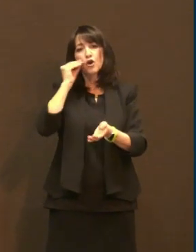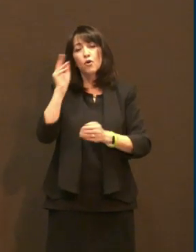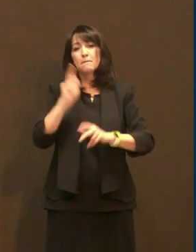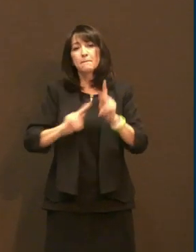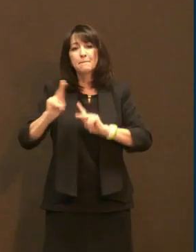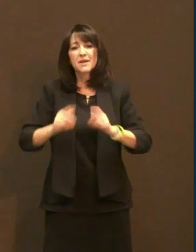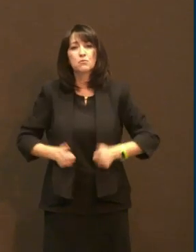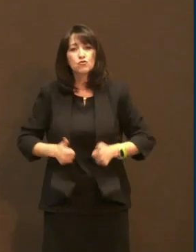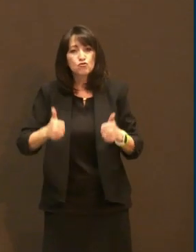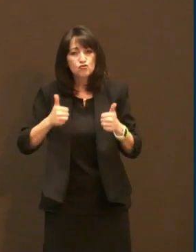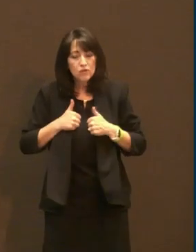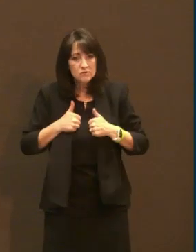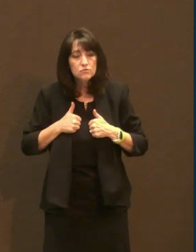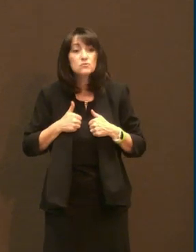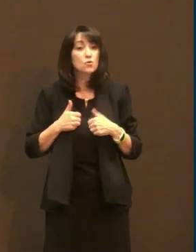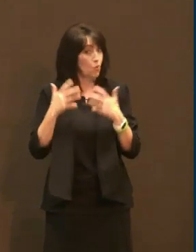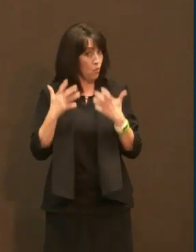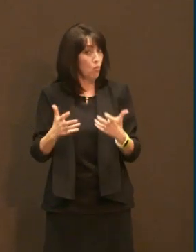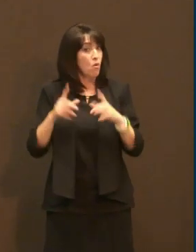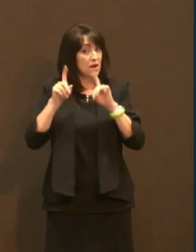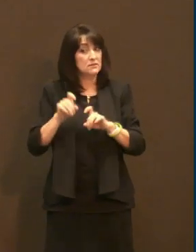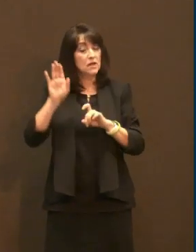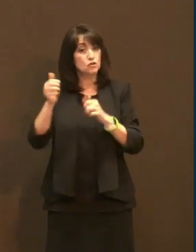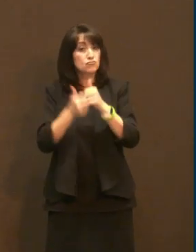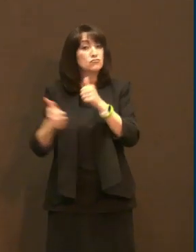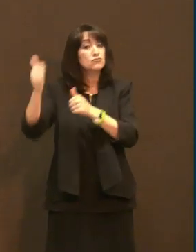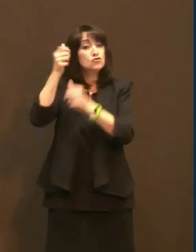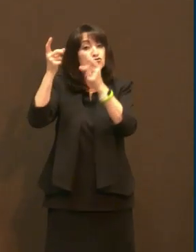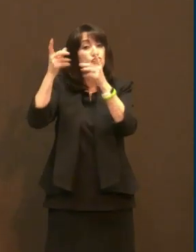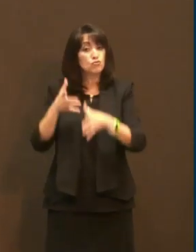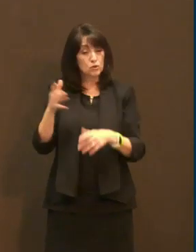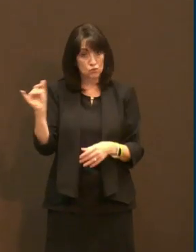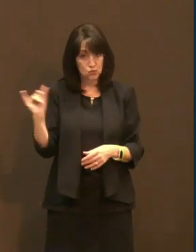their medical directors, and are